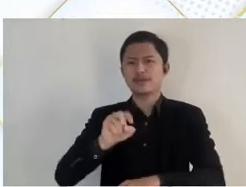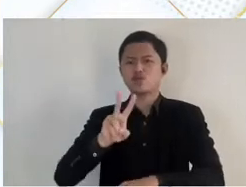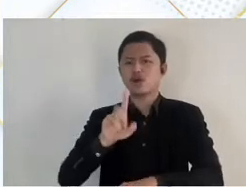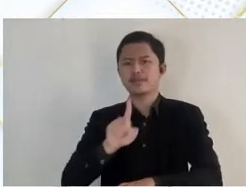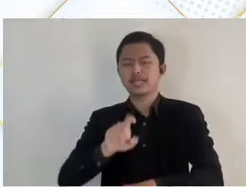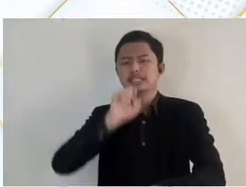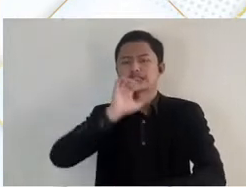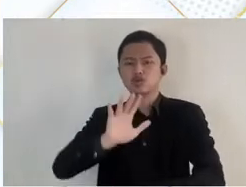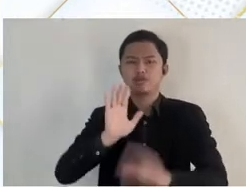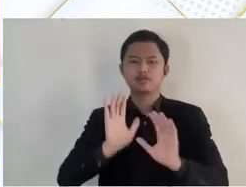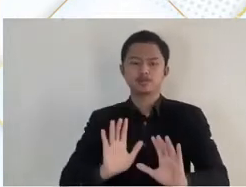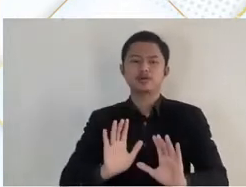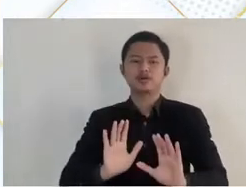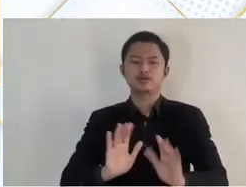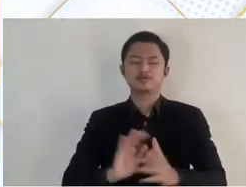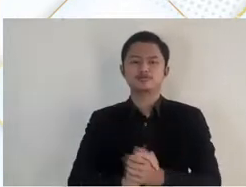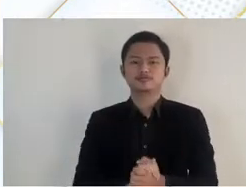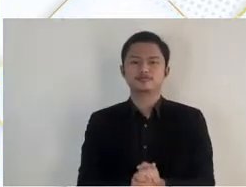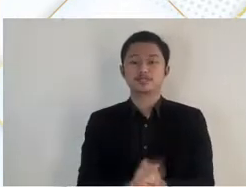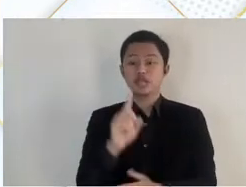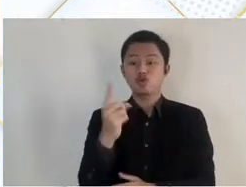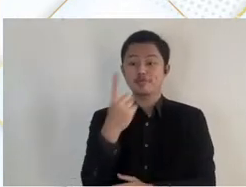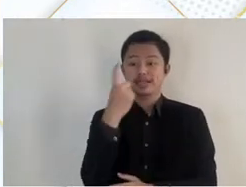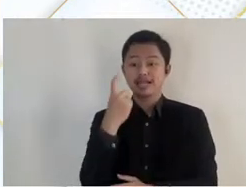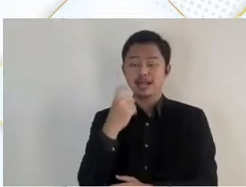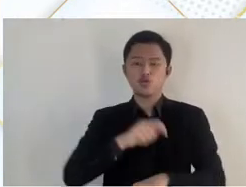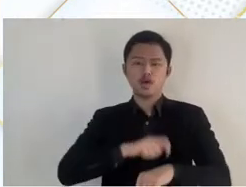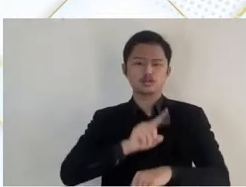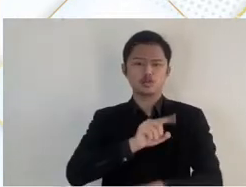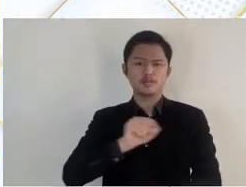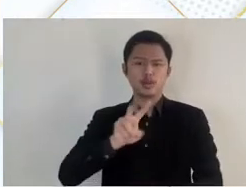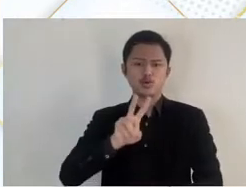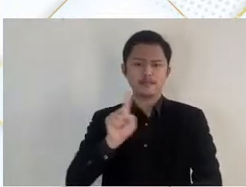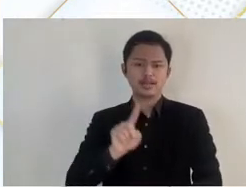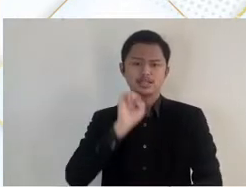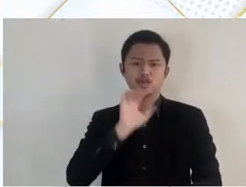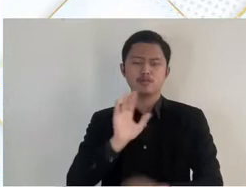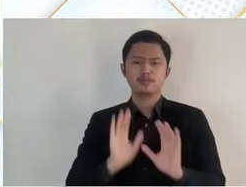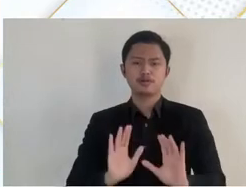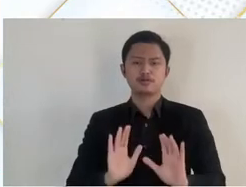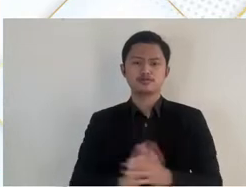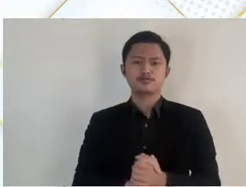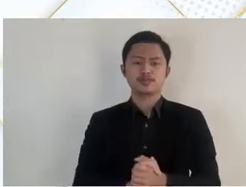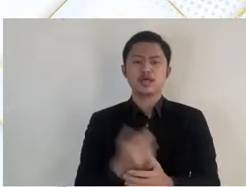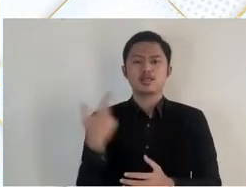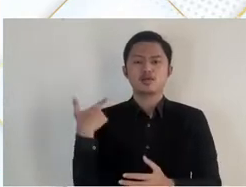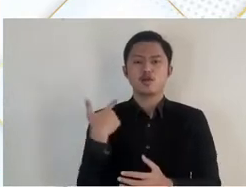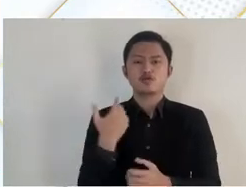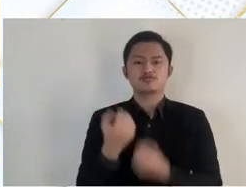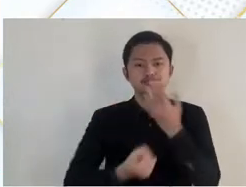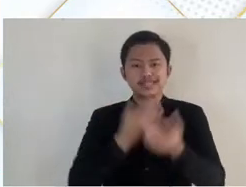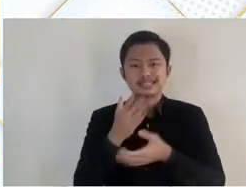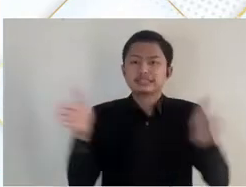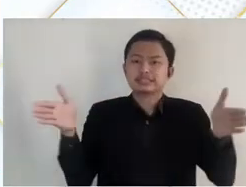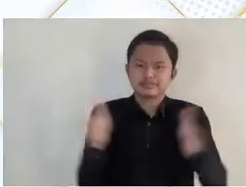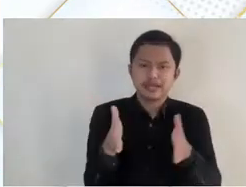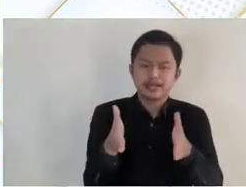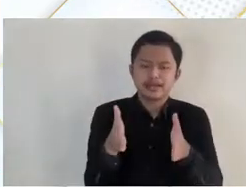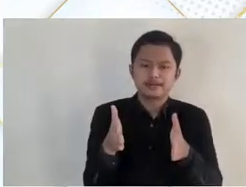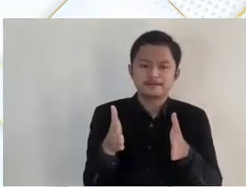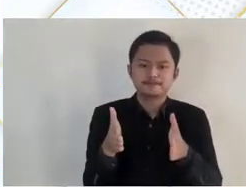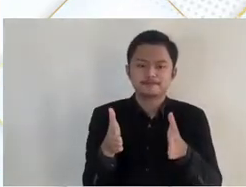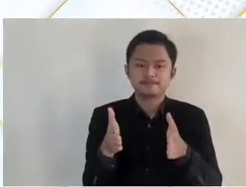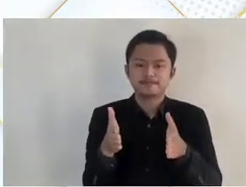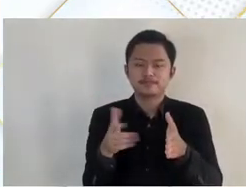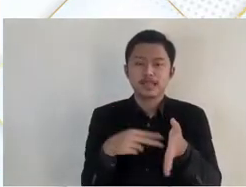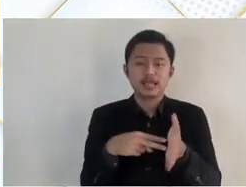questions per question. So if you would just keep the answer short, 1 or 2 minutes, that would be great. So